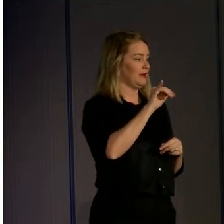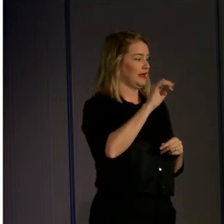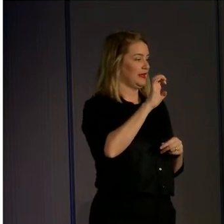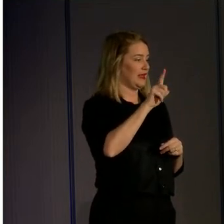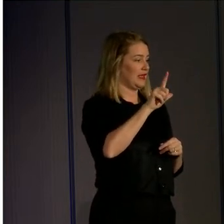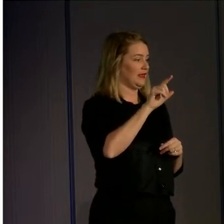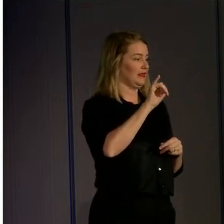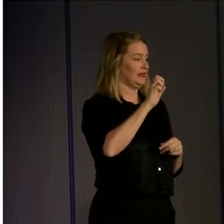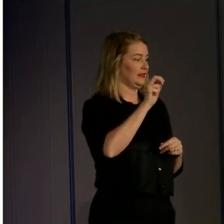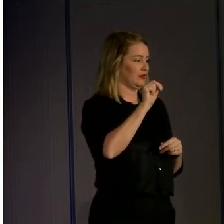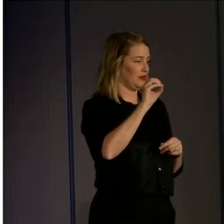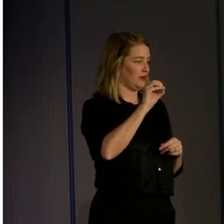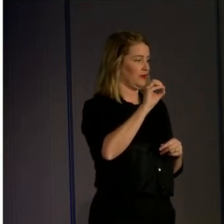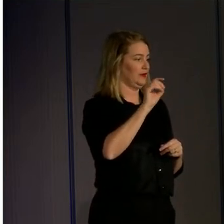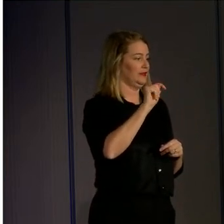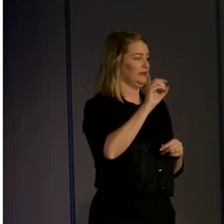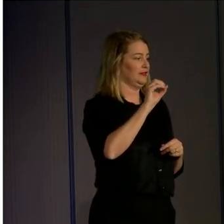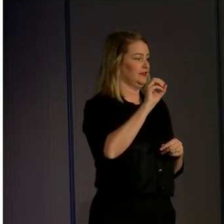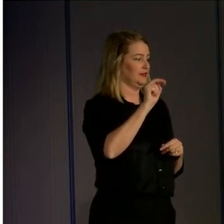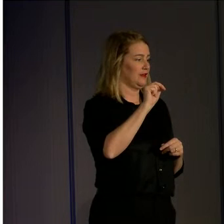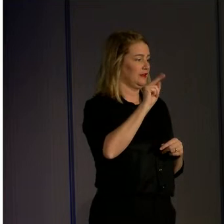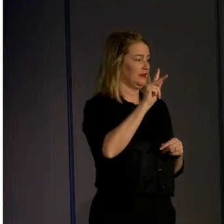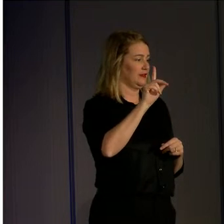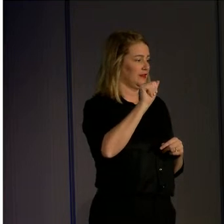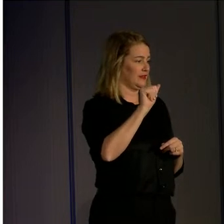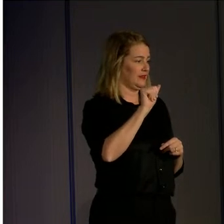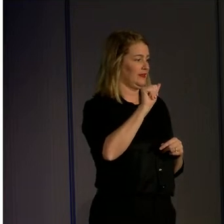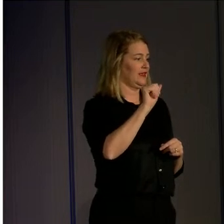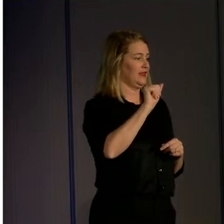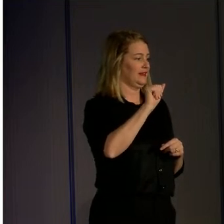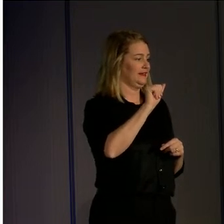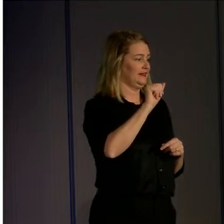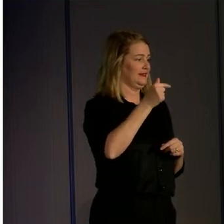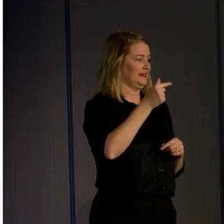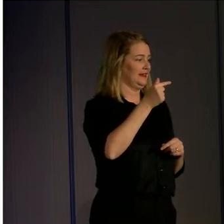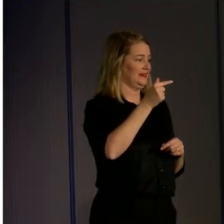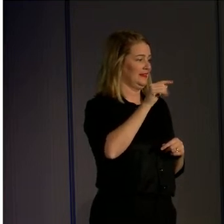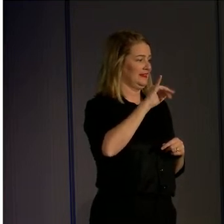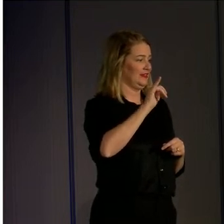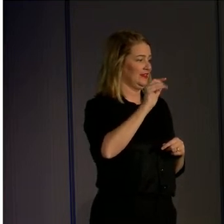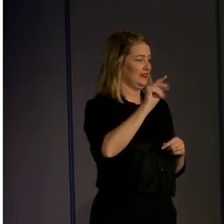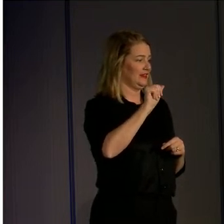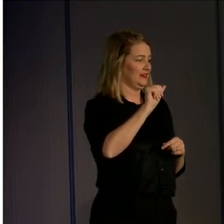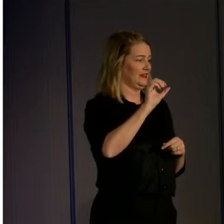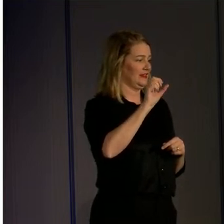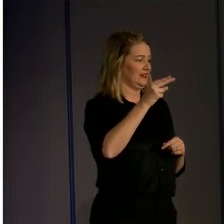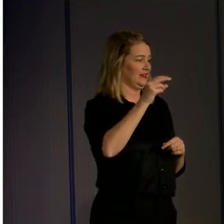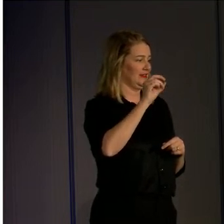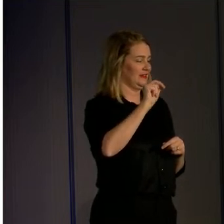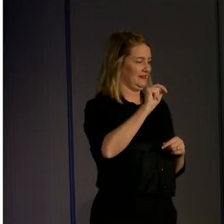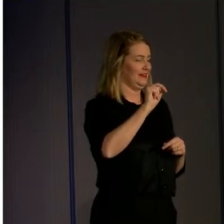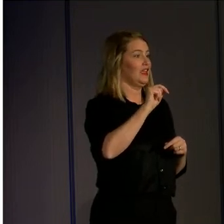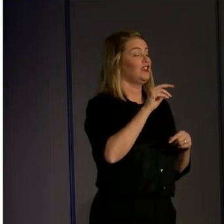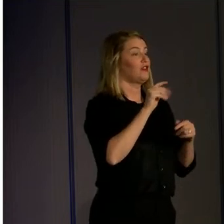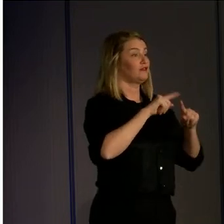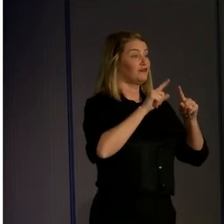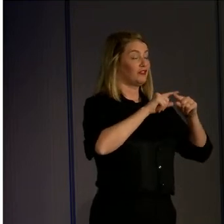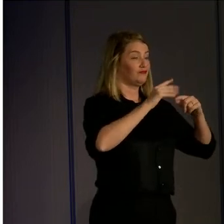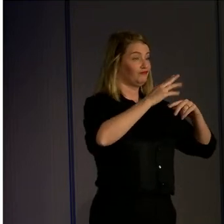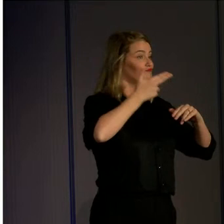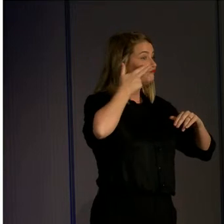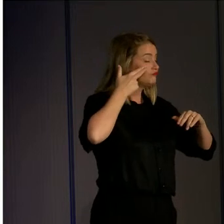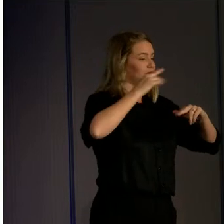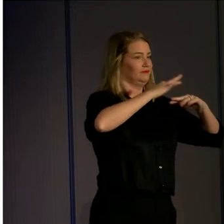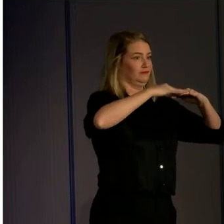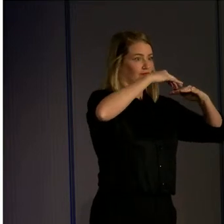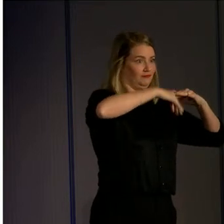Orange County throughout the generations. We ask you to join us in acknowledging their communities, their ancestors, and